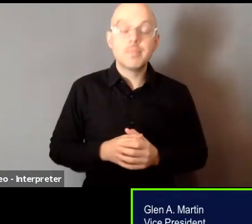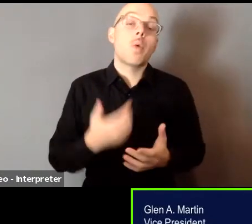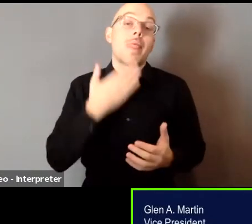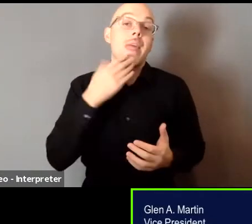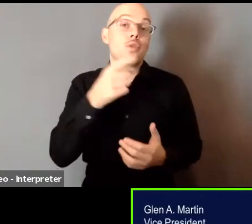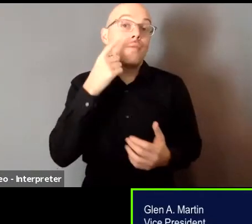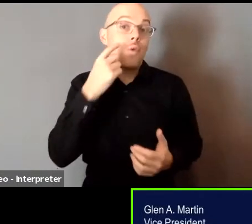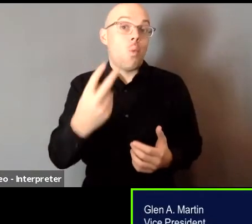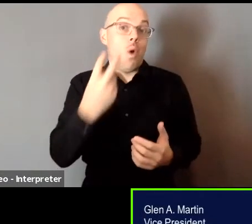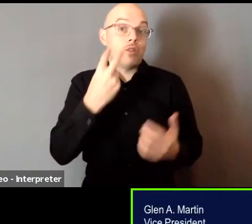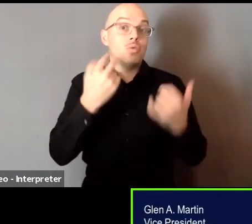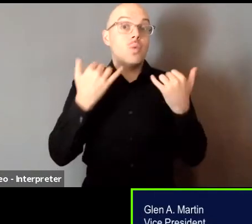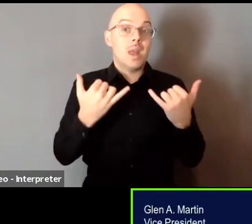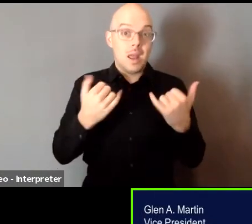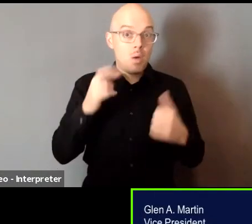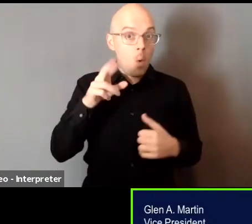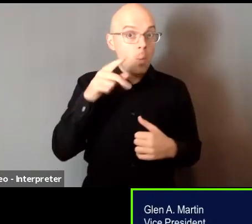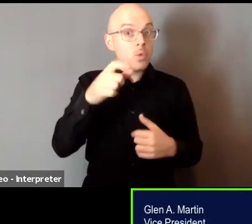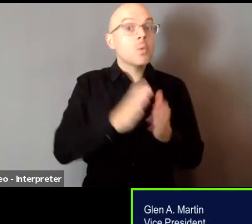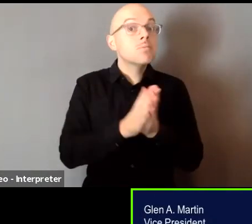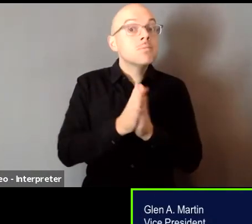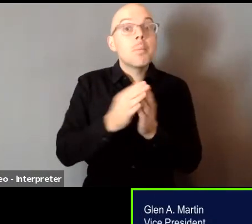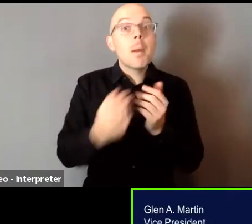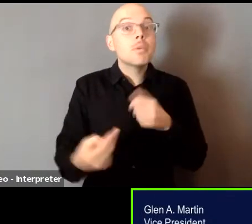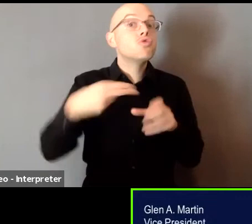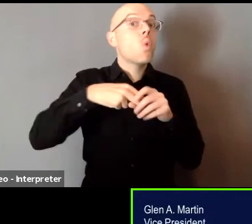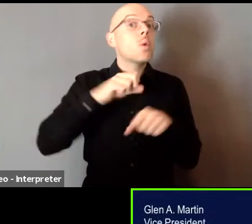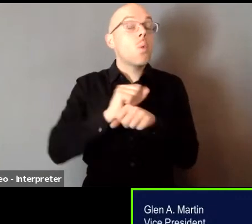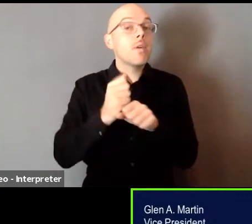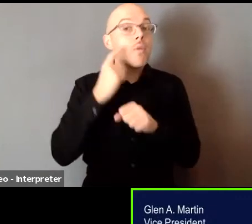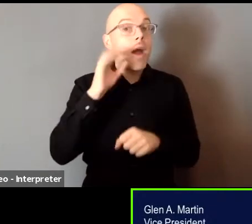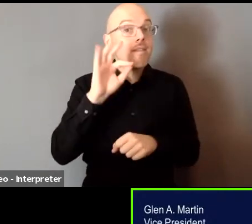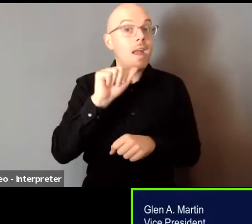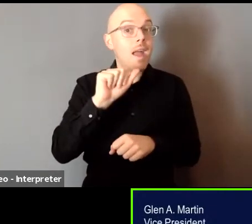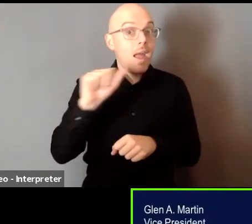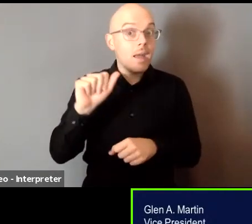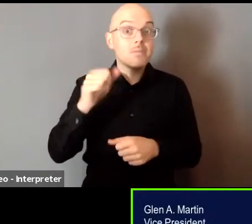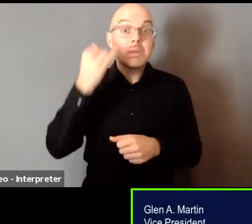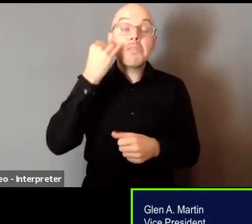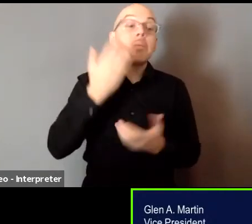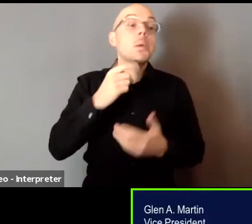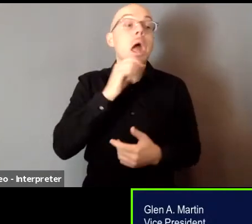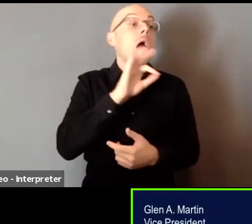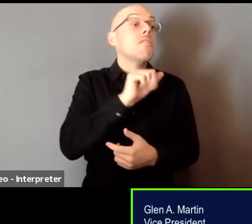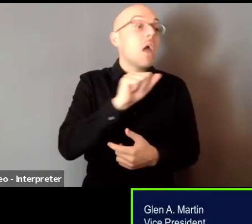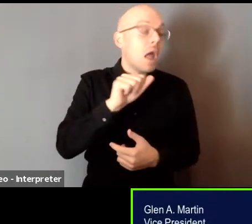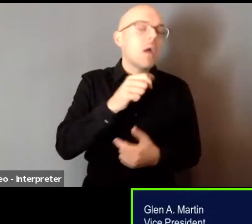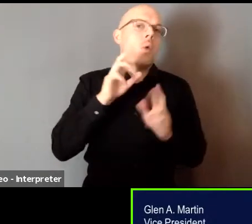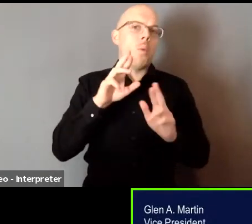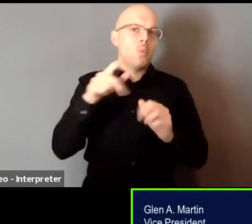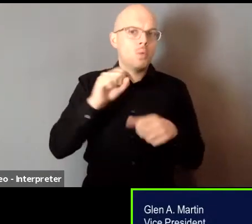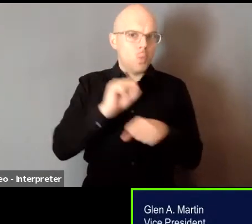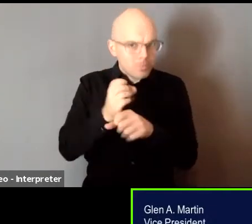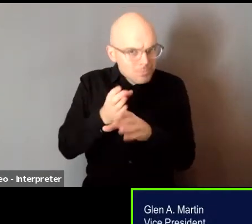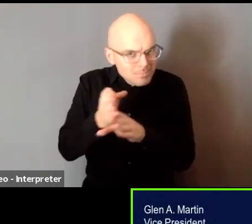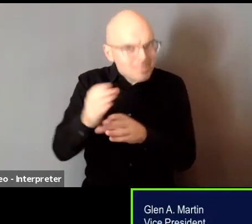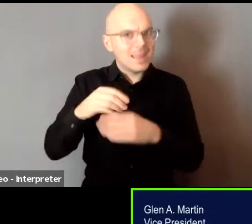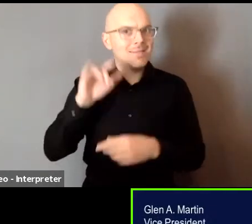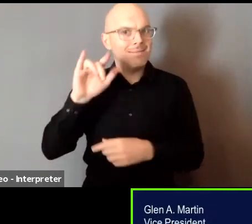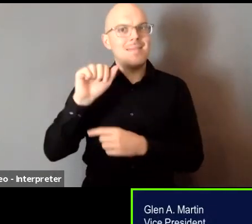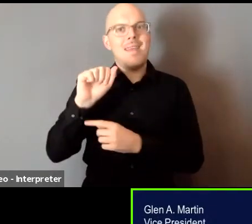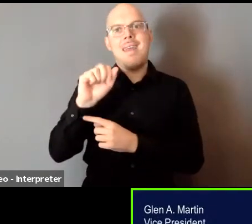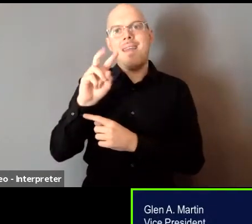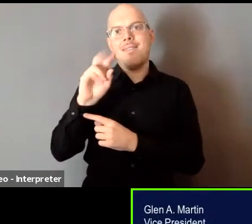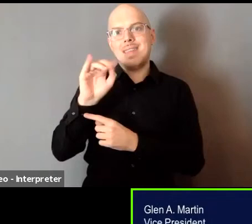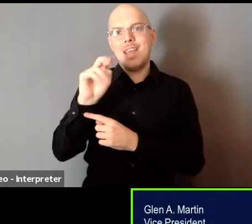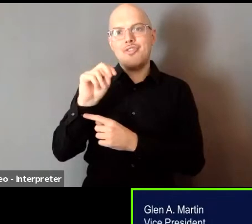hope you take an interest in the FAA. And if not the FAA, we certainly hope you take an interest in aviation. Thank you all very much. Good